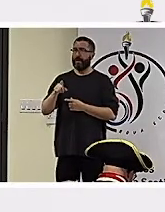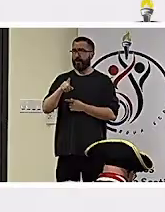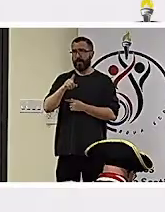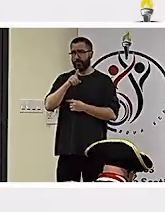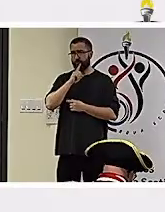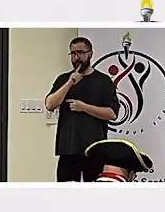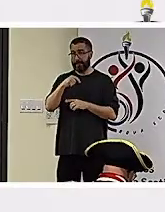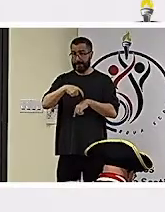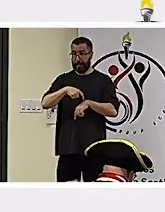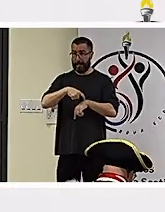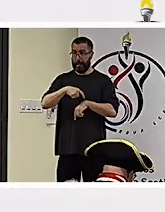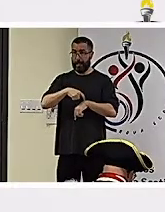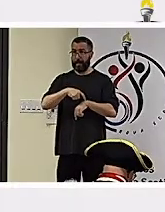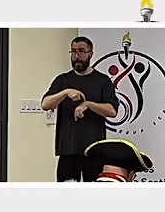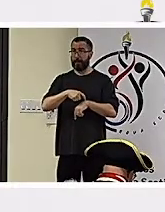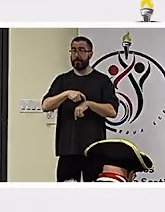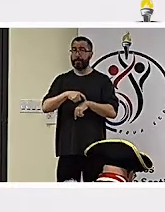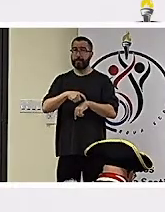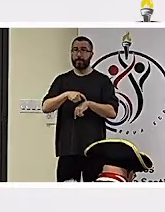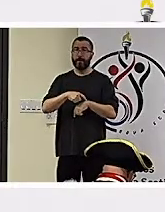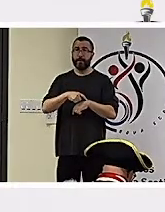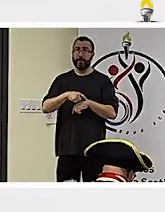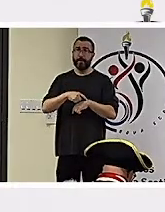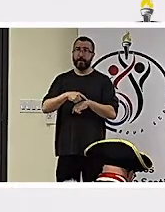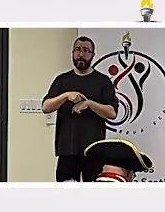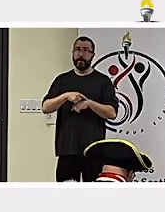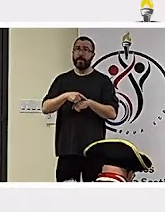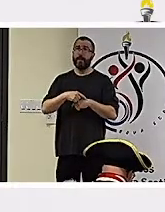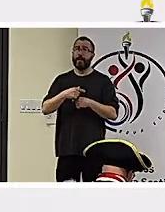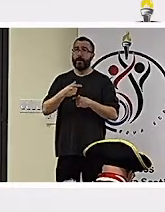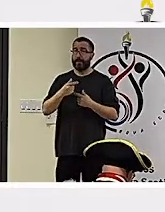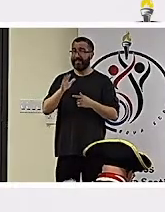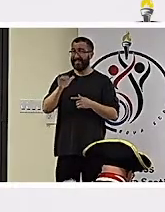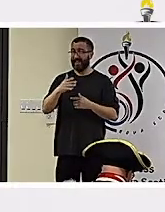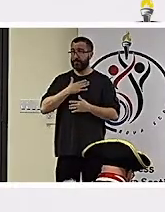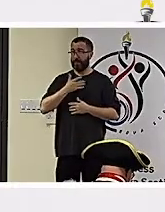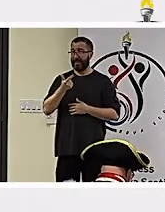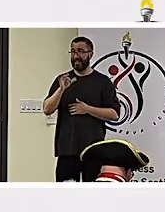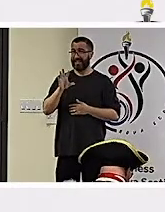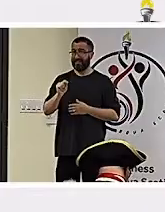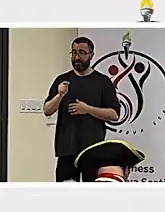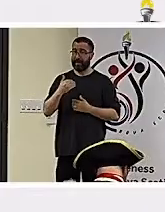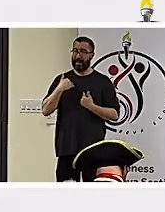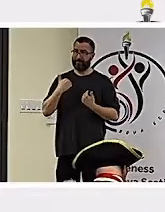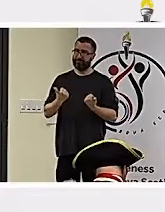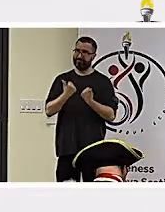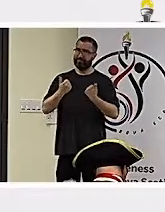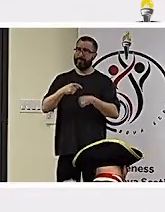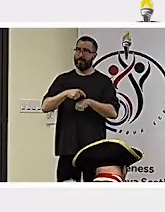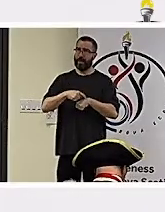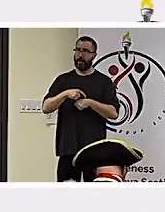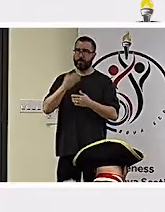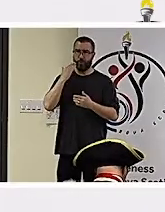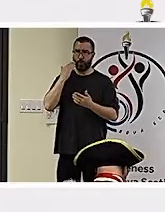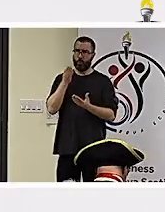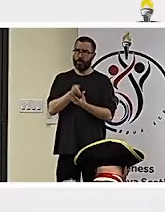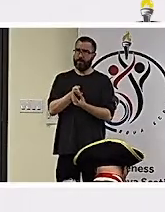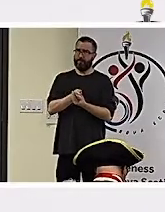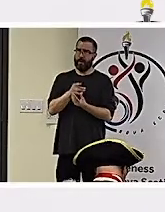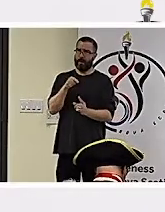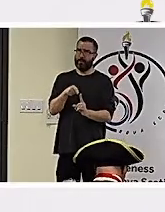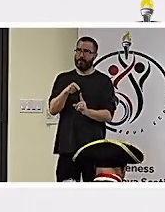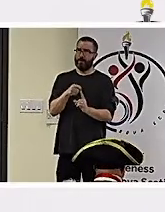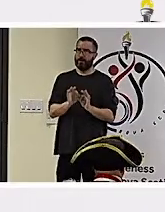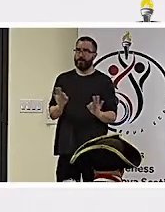as I say, the gift to get to know this super important file